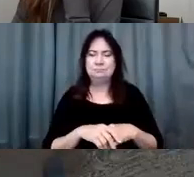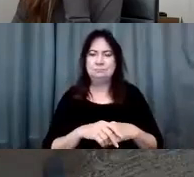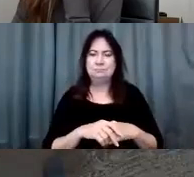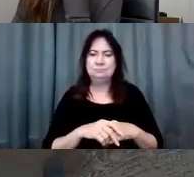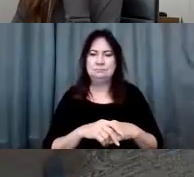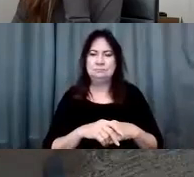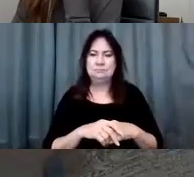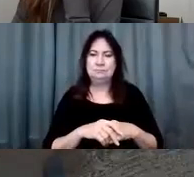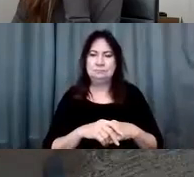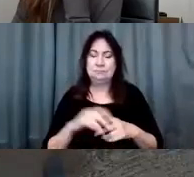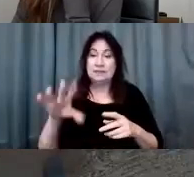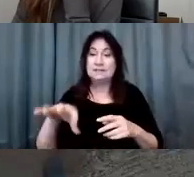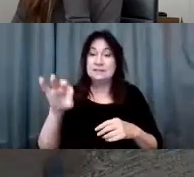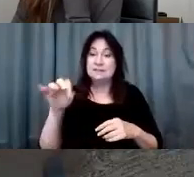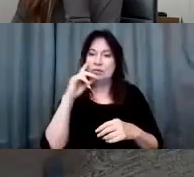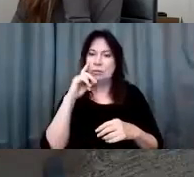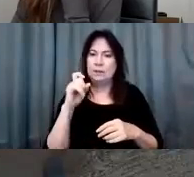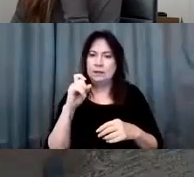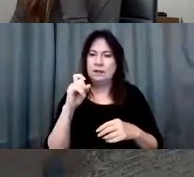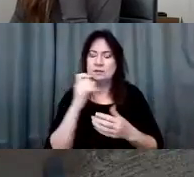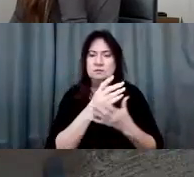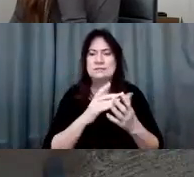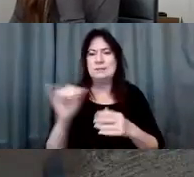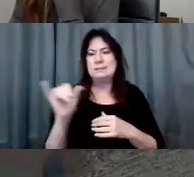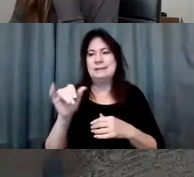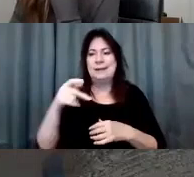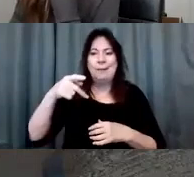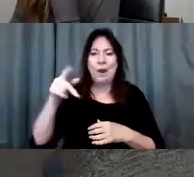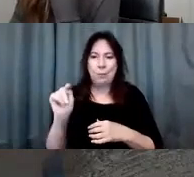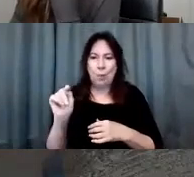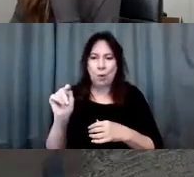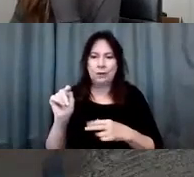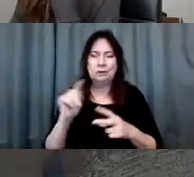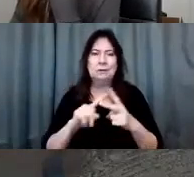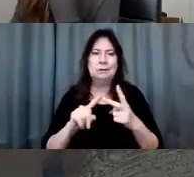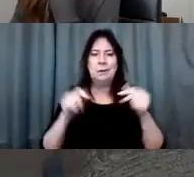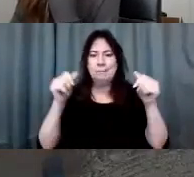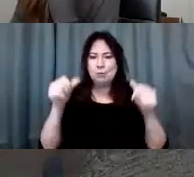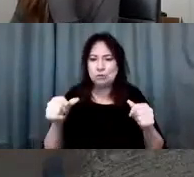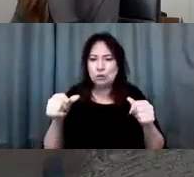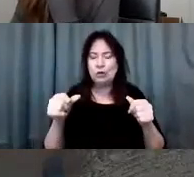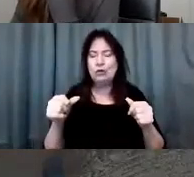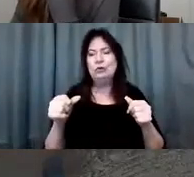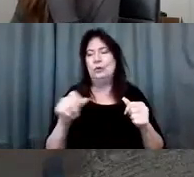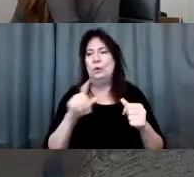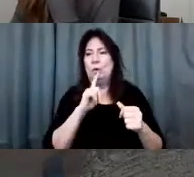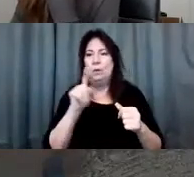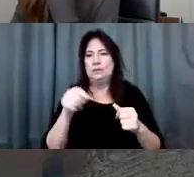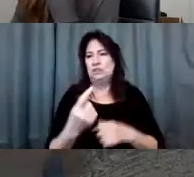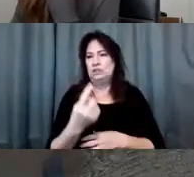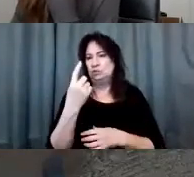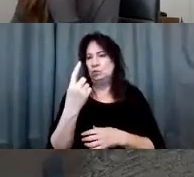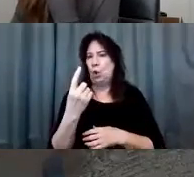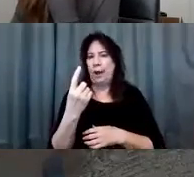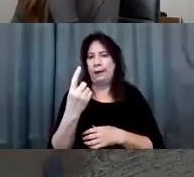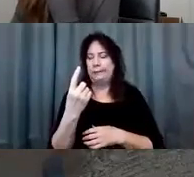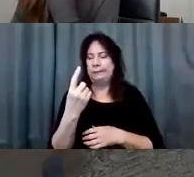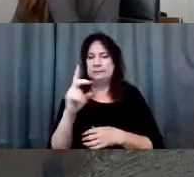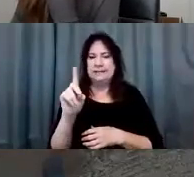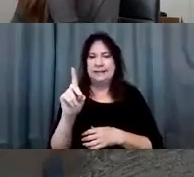it's discoverable because on something like a PowerPoint or a poster, it really is just a one dimension. It doesn't